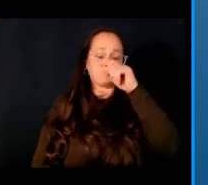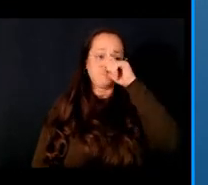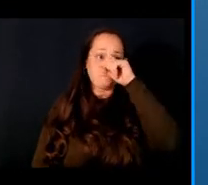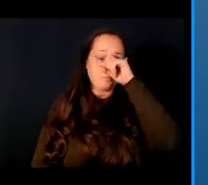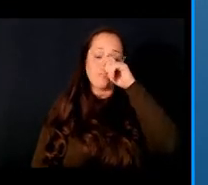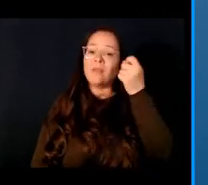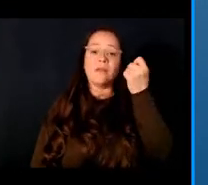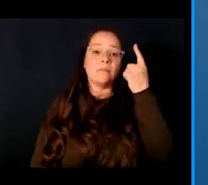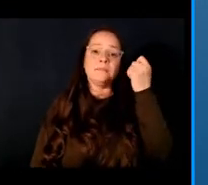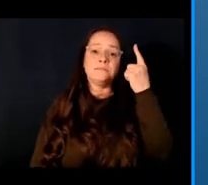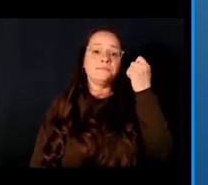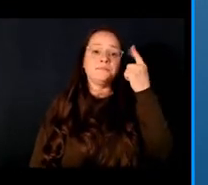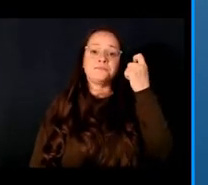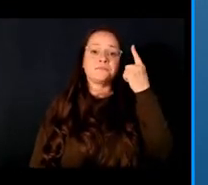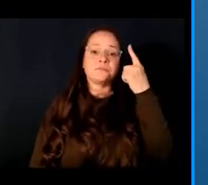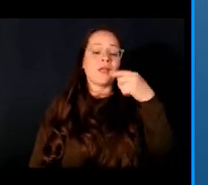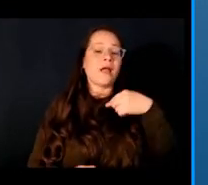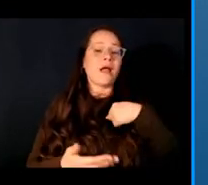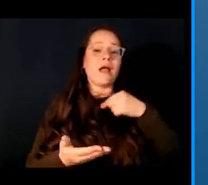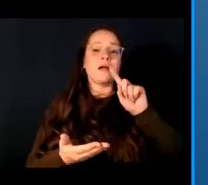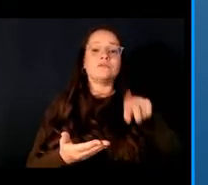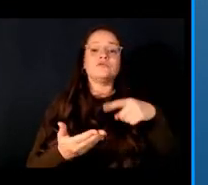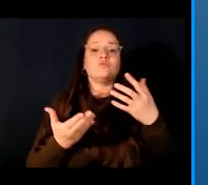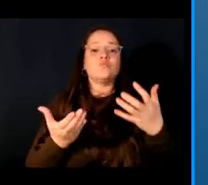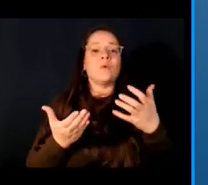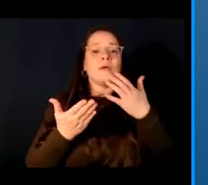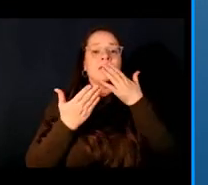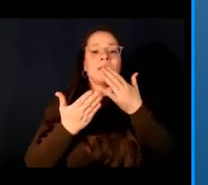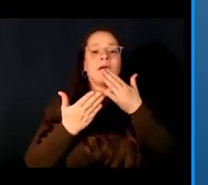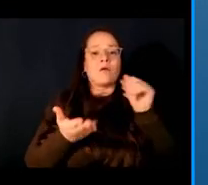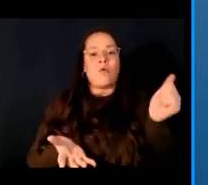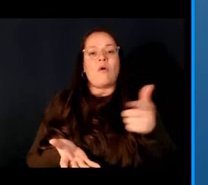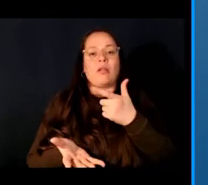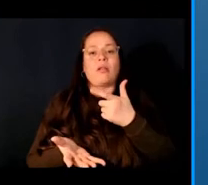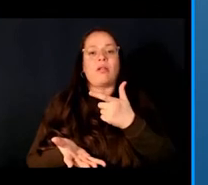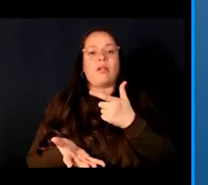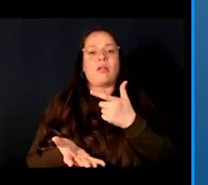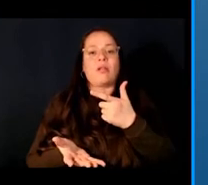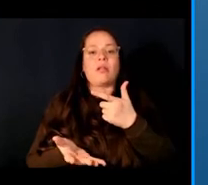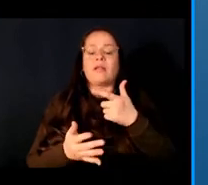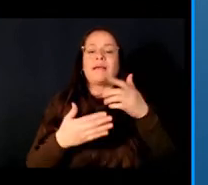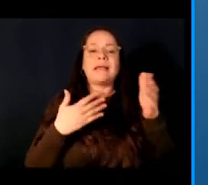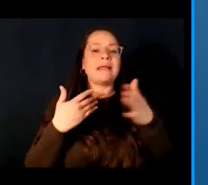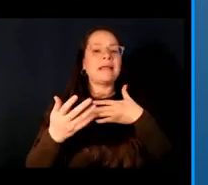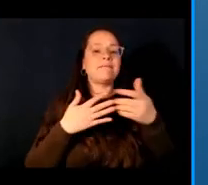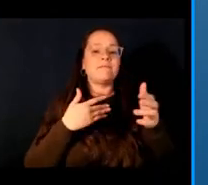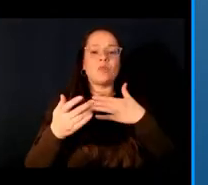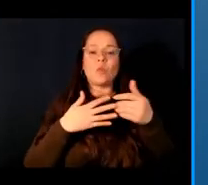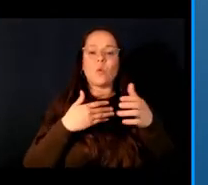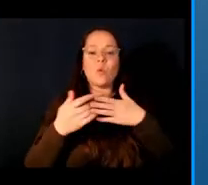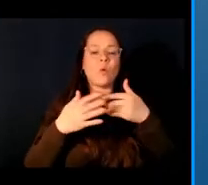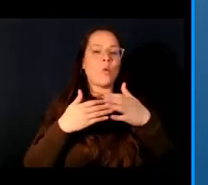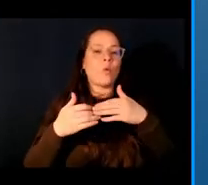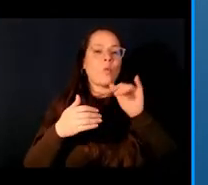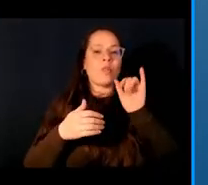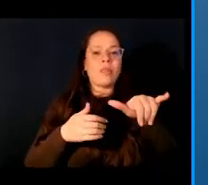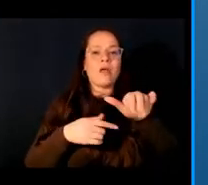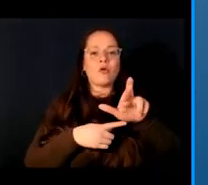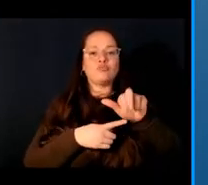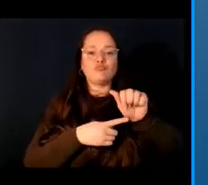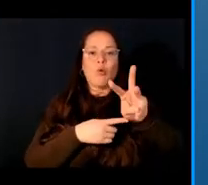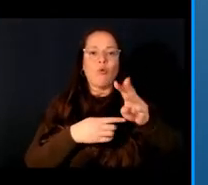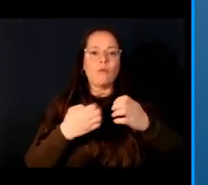but I just want to say thank you to all of you because even despite the raw emotions